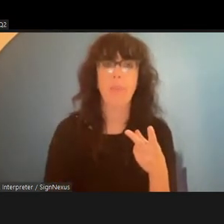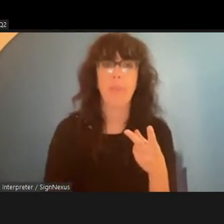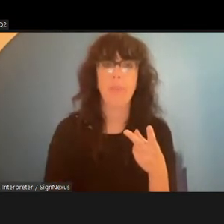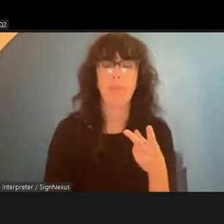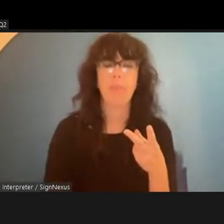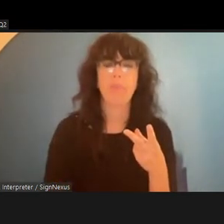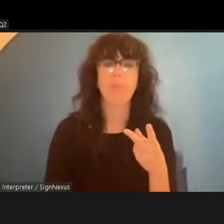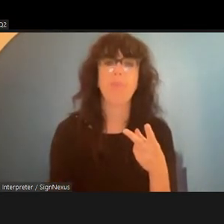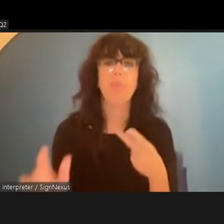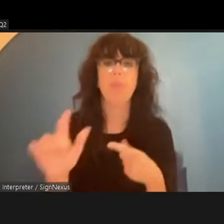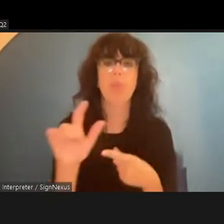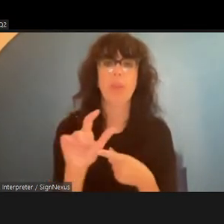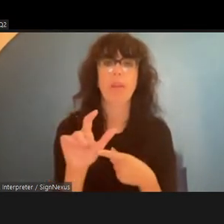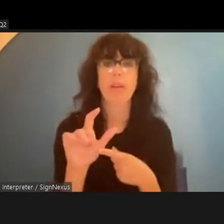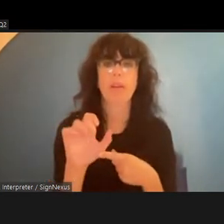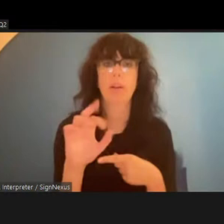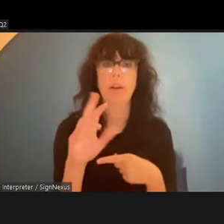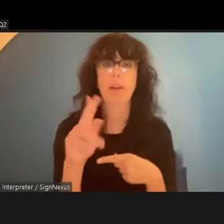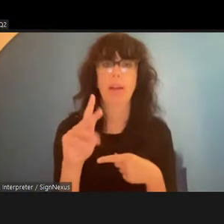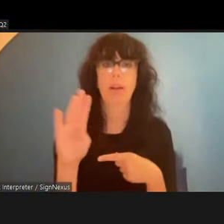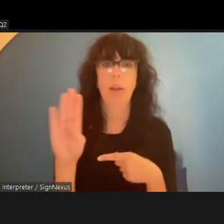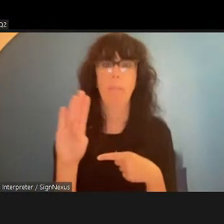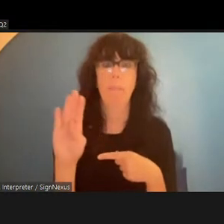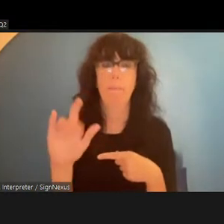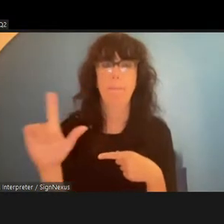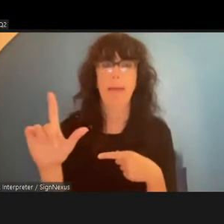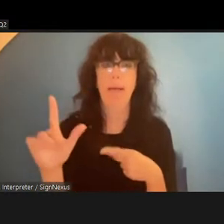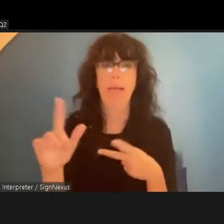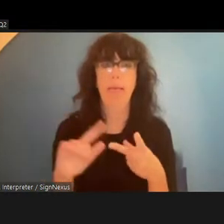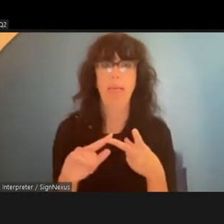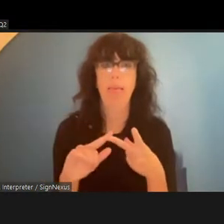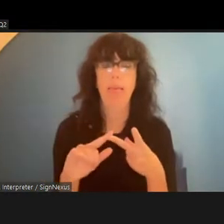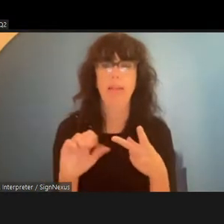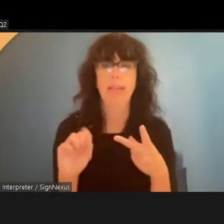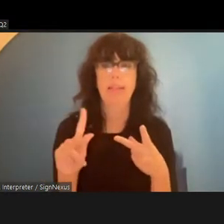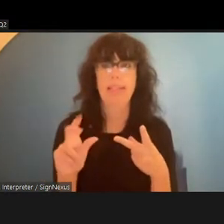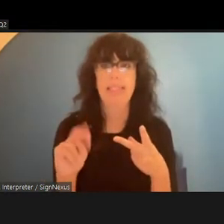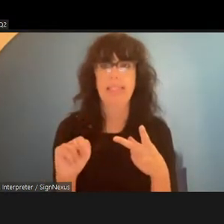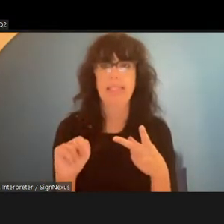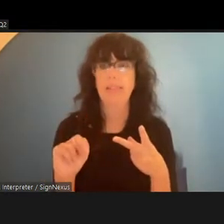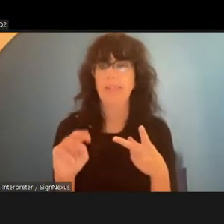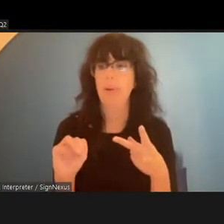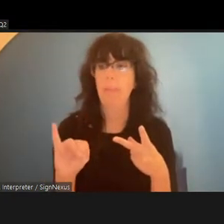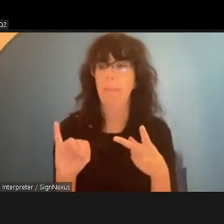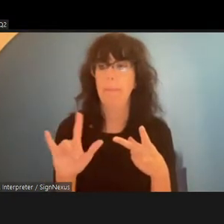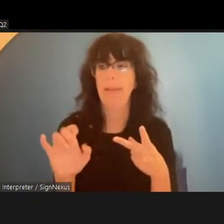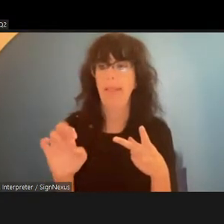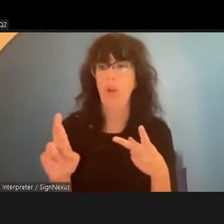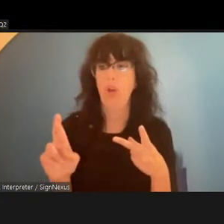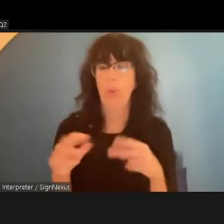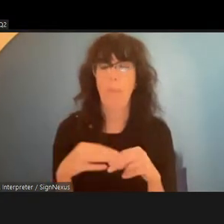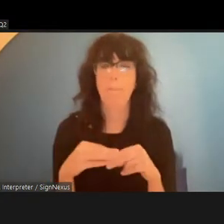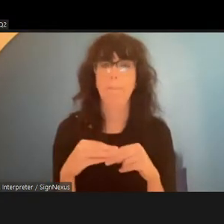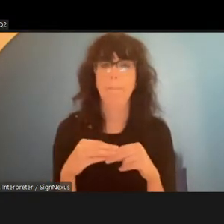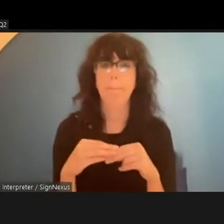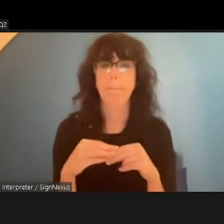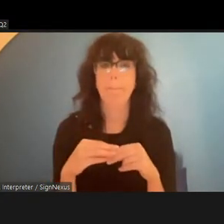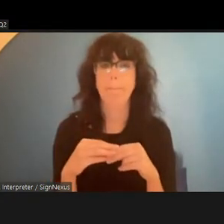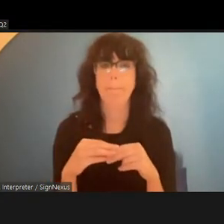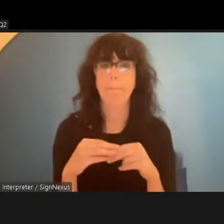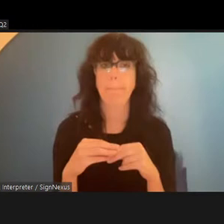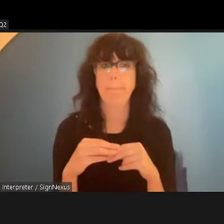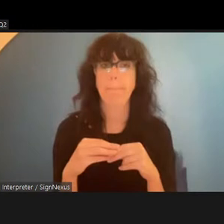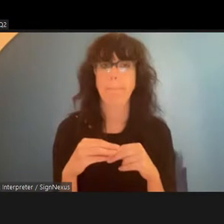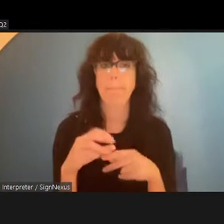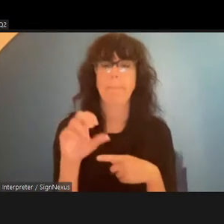our next speaker is eric bell followed by stephen paul miller our next